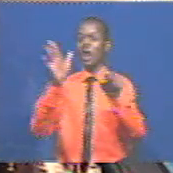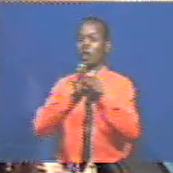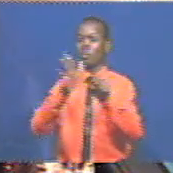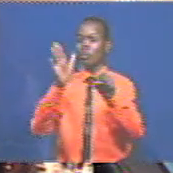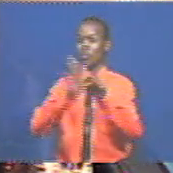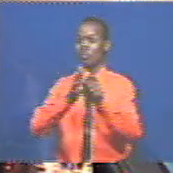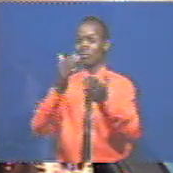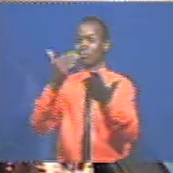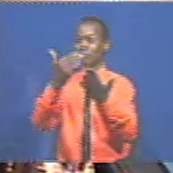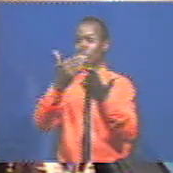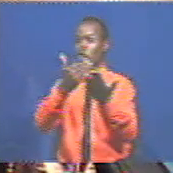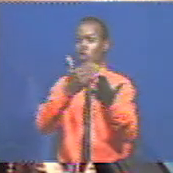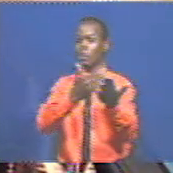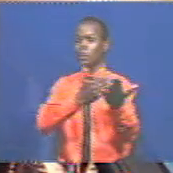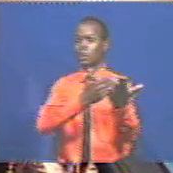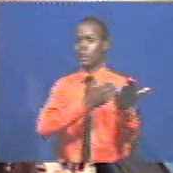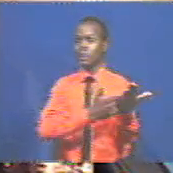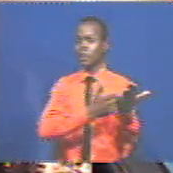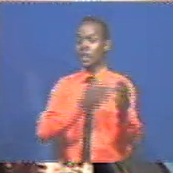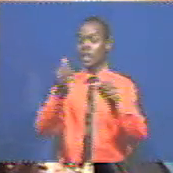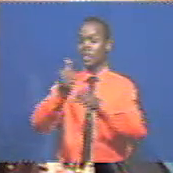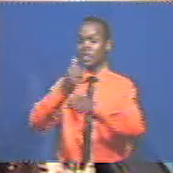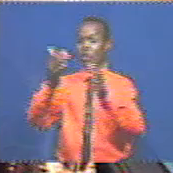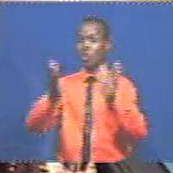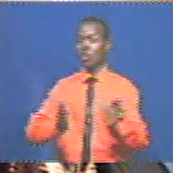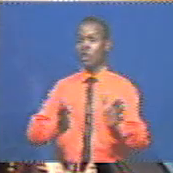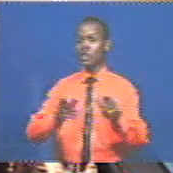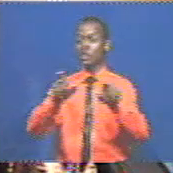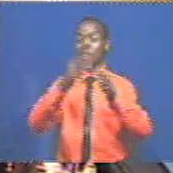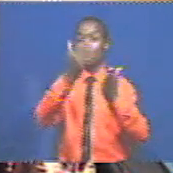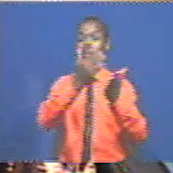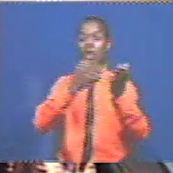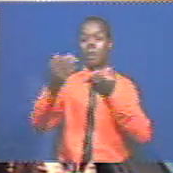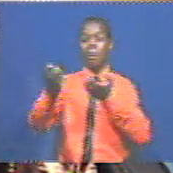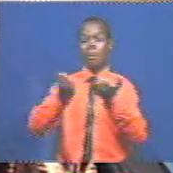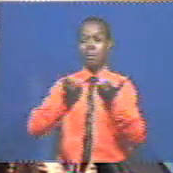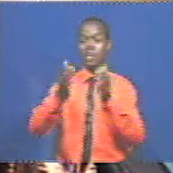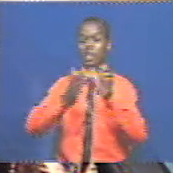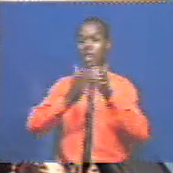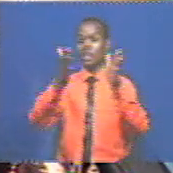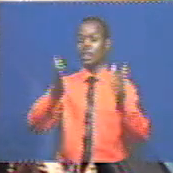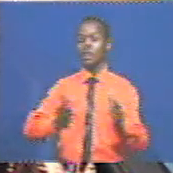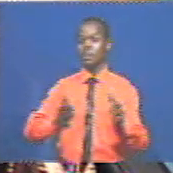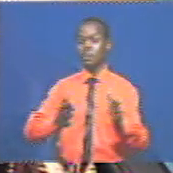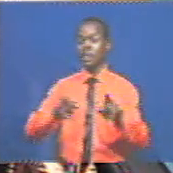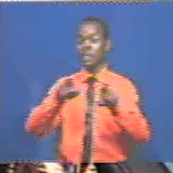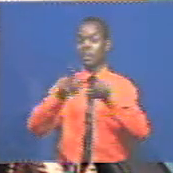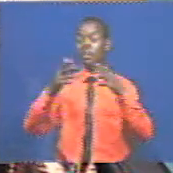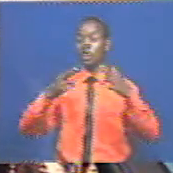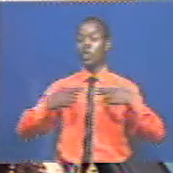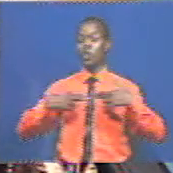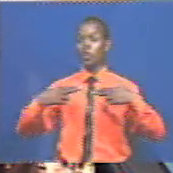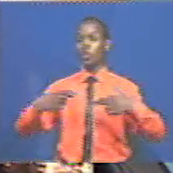we have a program with the stakeholders we have problem with the business leaders we have program on women be : on